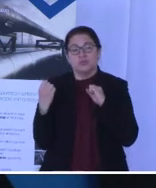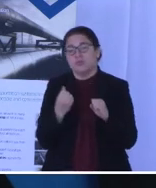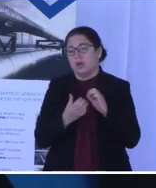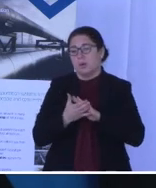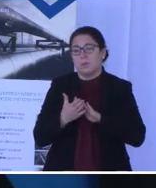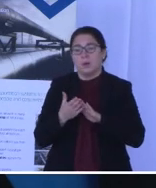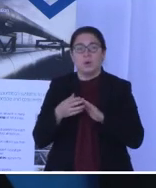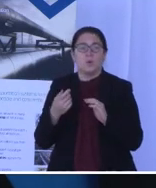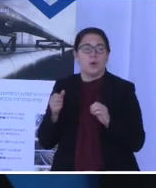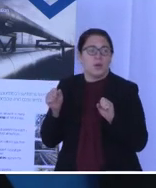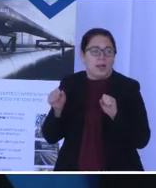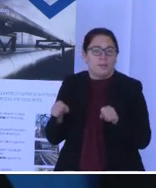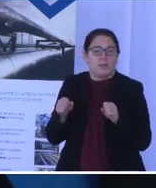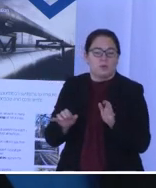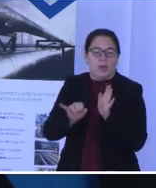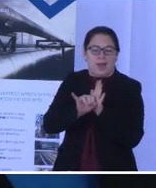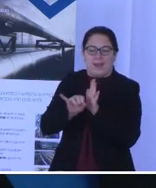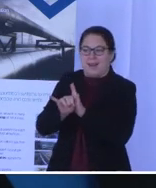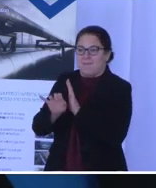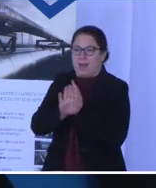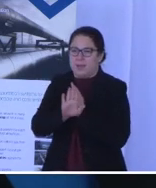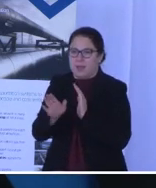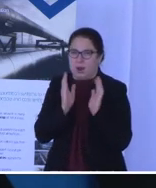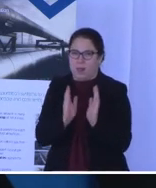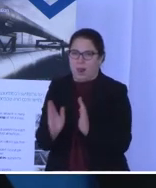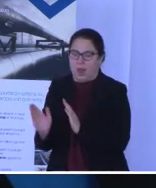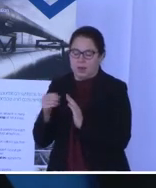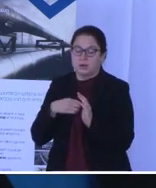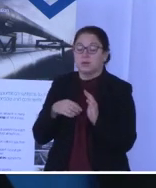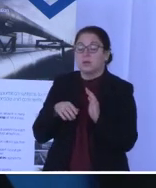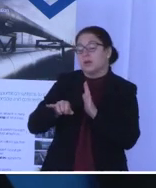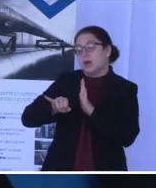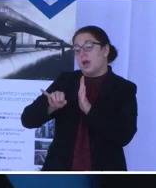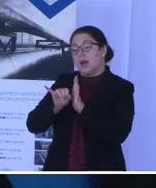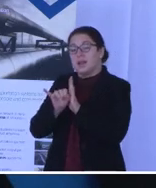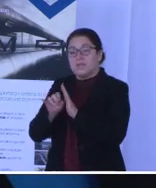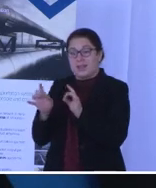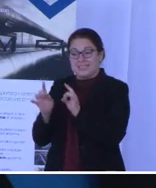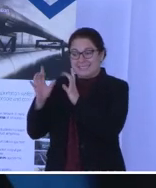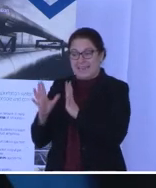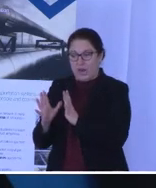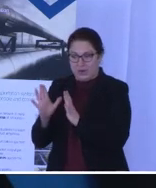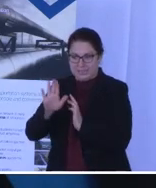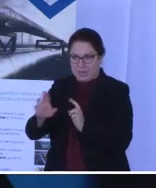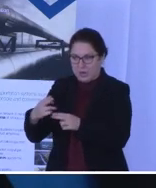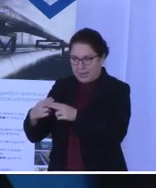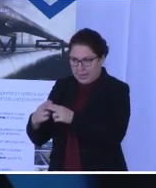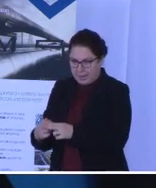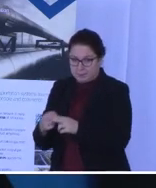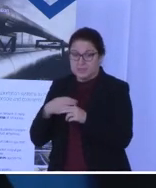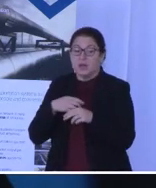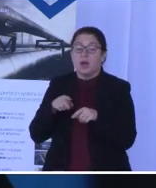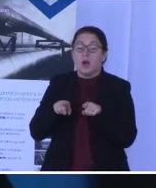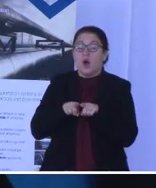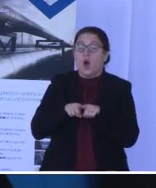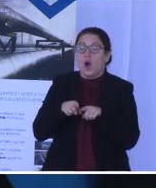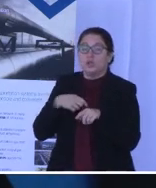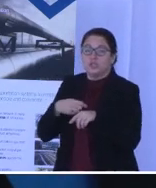we were able to identify the terrorists and then bring everybody into custody in the United